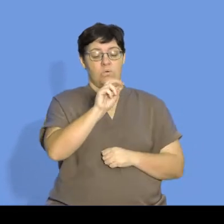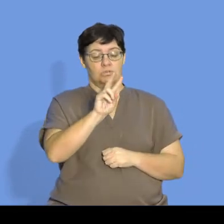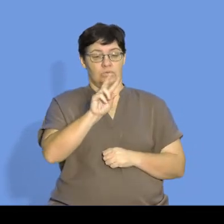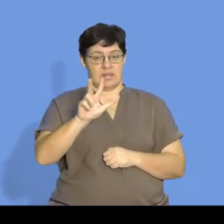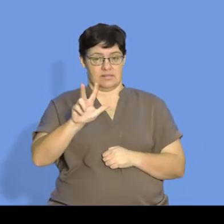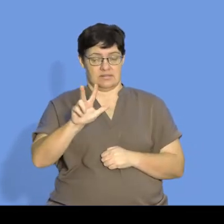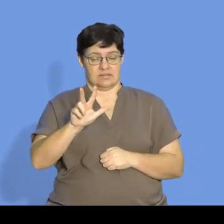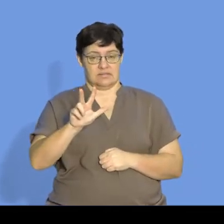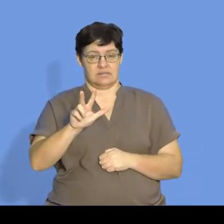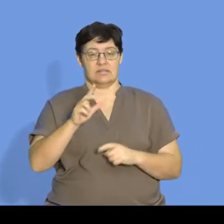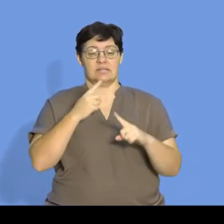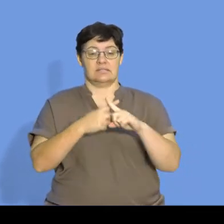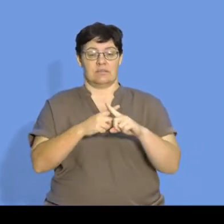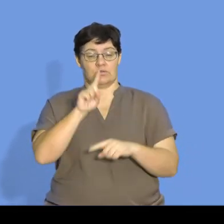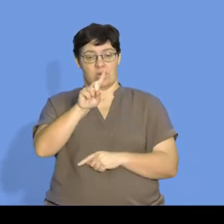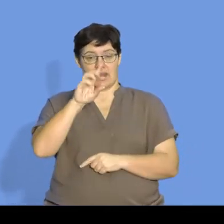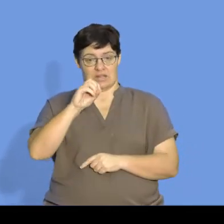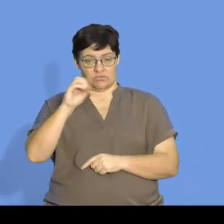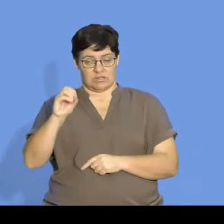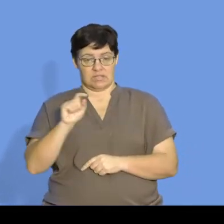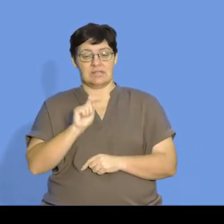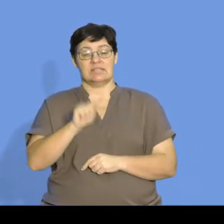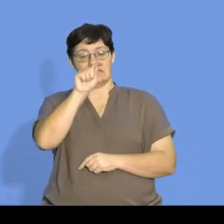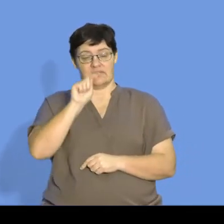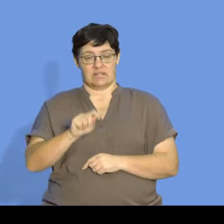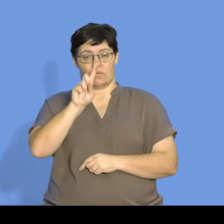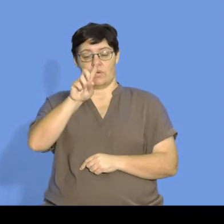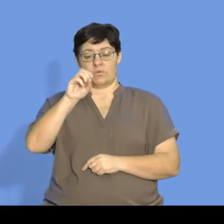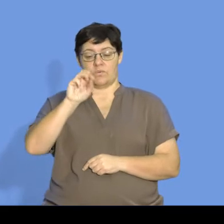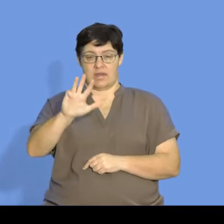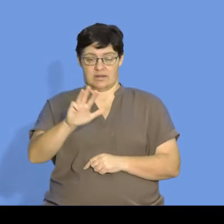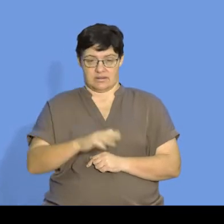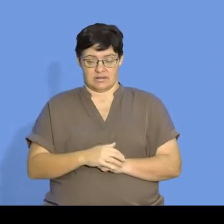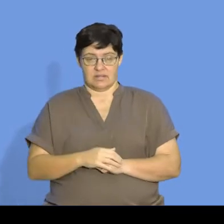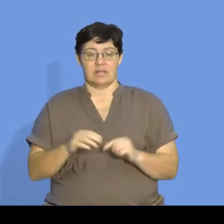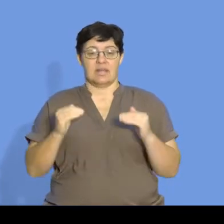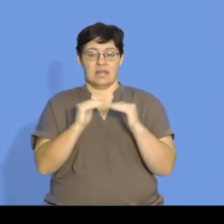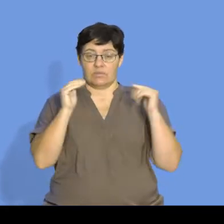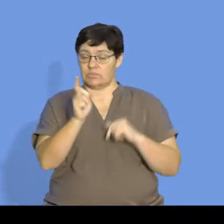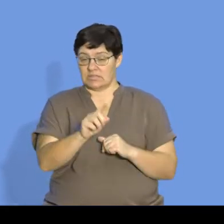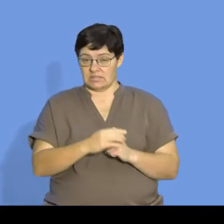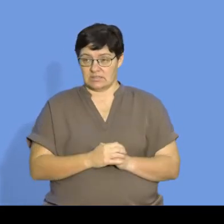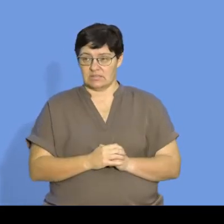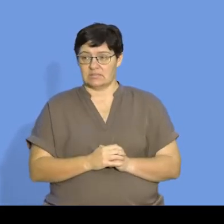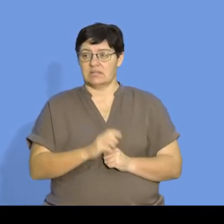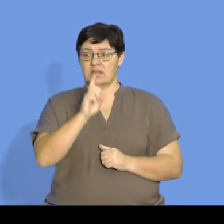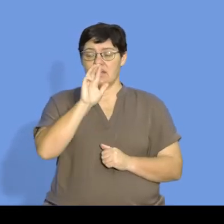10,028 times 100 divided by 109, and you're going to get a figure